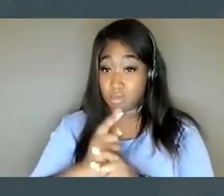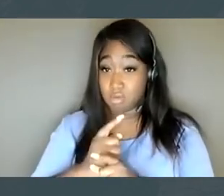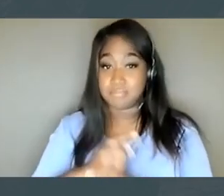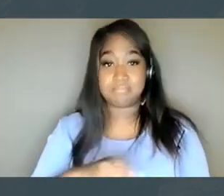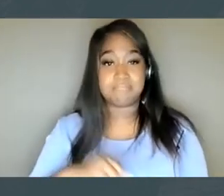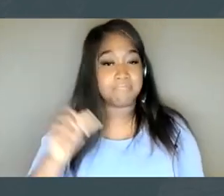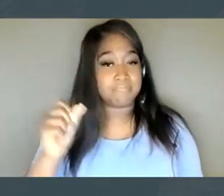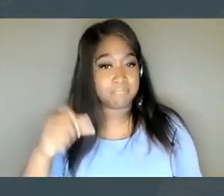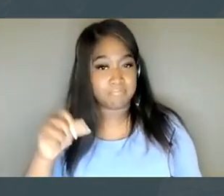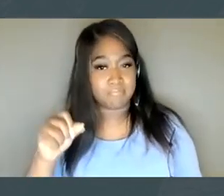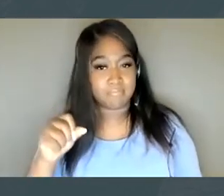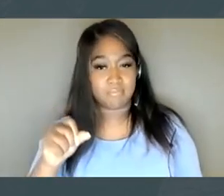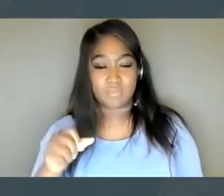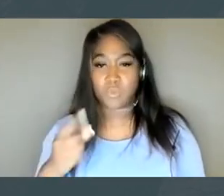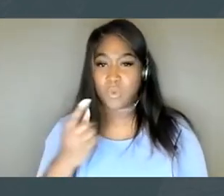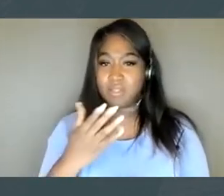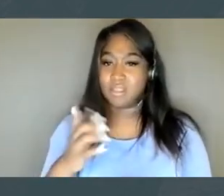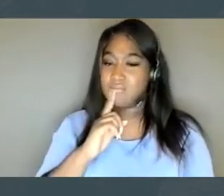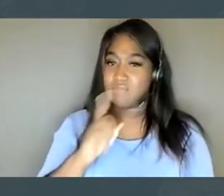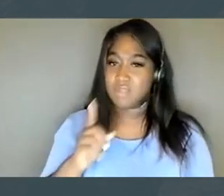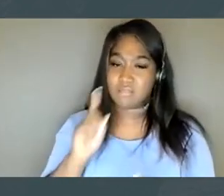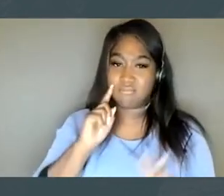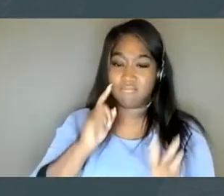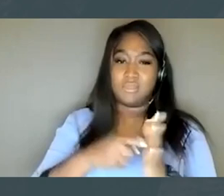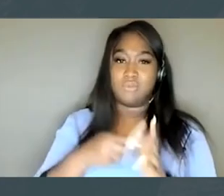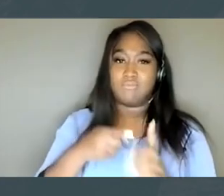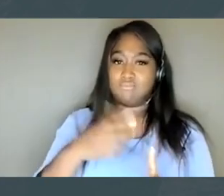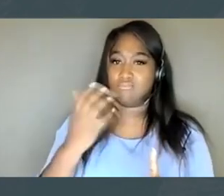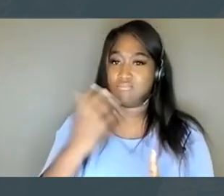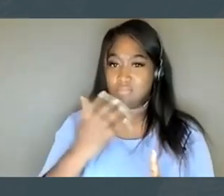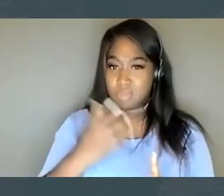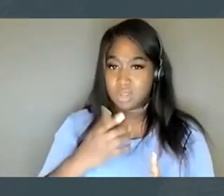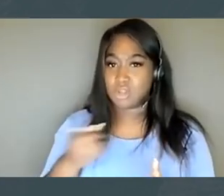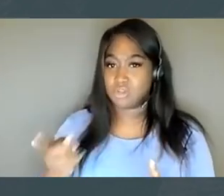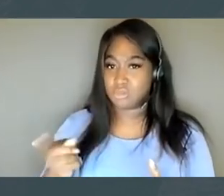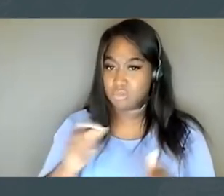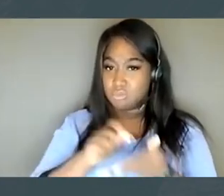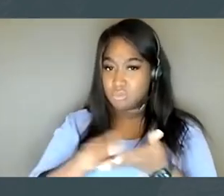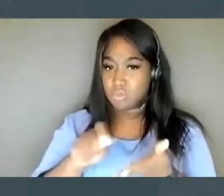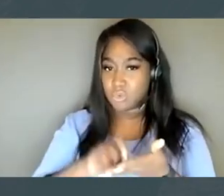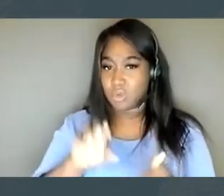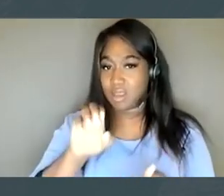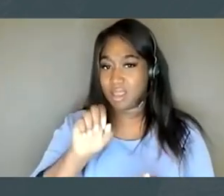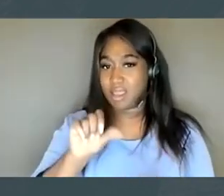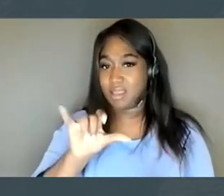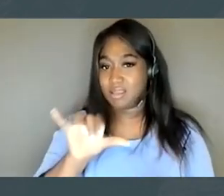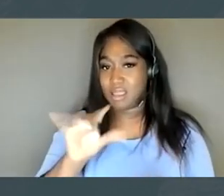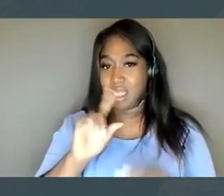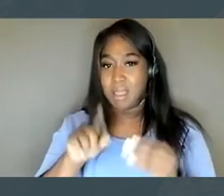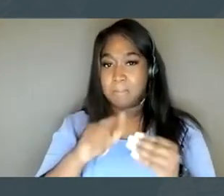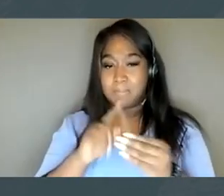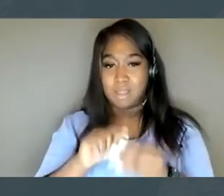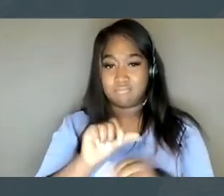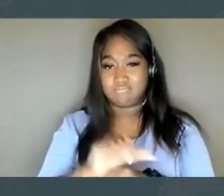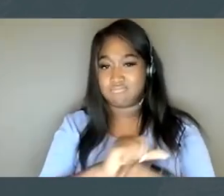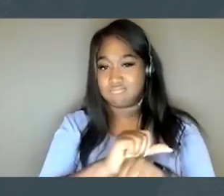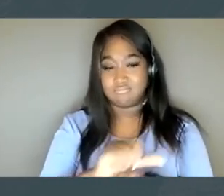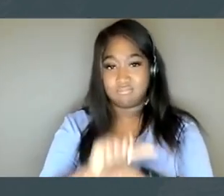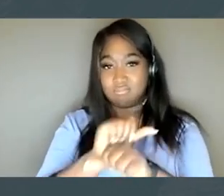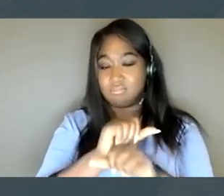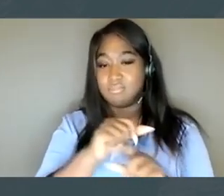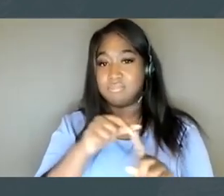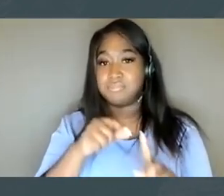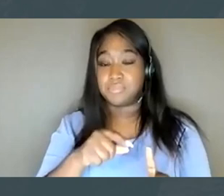essay that you wrote, the Hold of Slavery, you know, yeah. recent essay on scenes of subjection. When you look at the